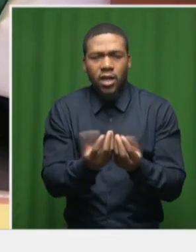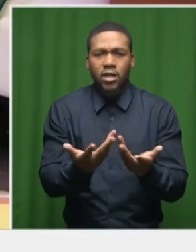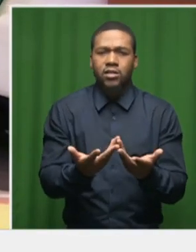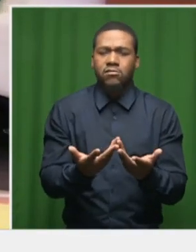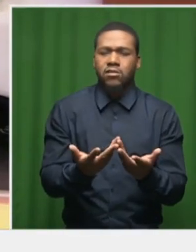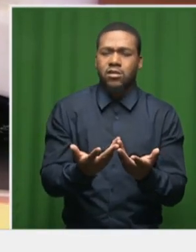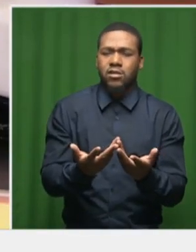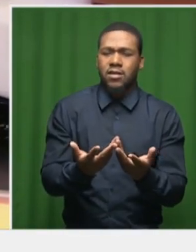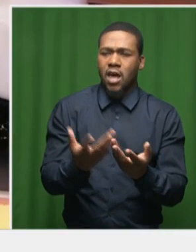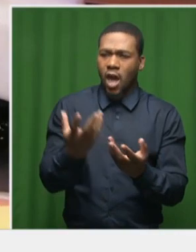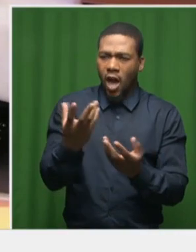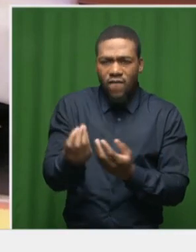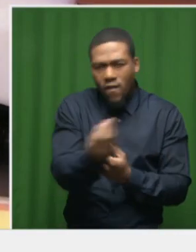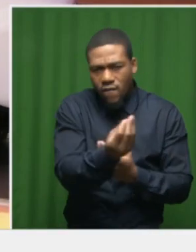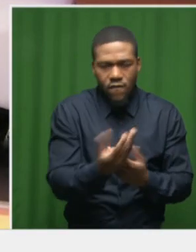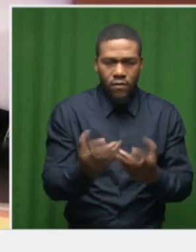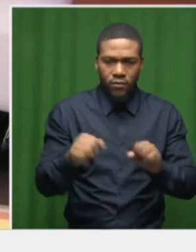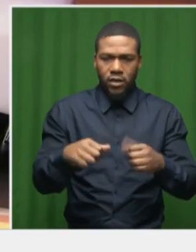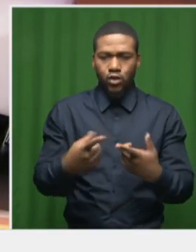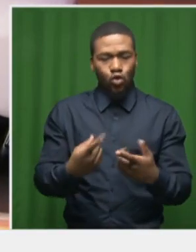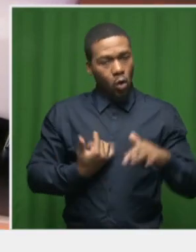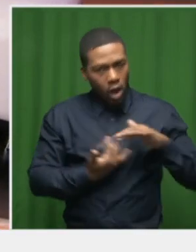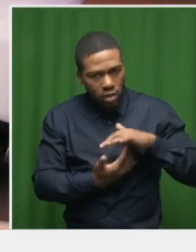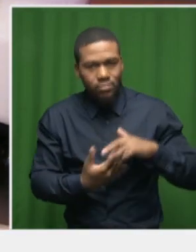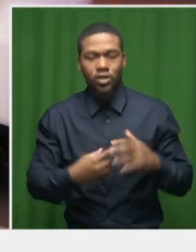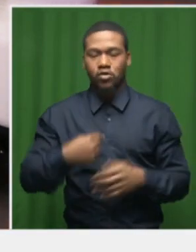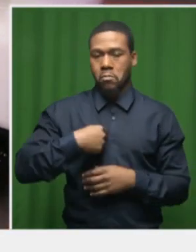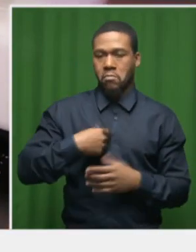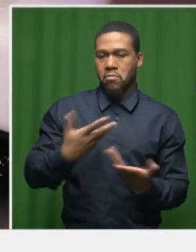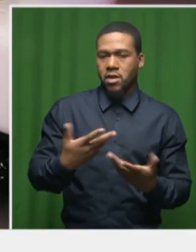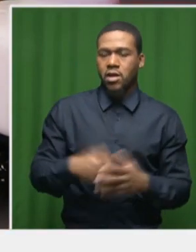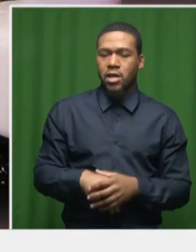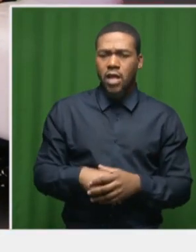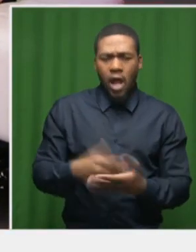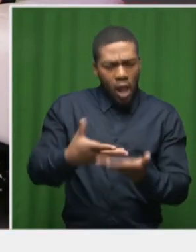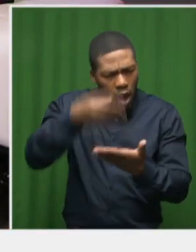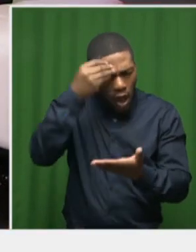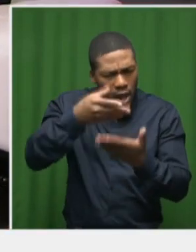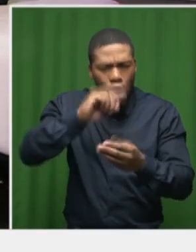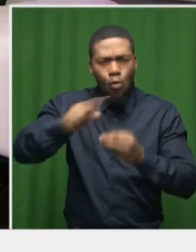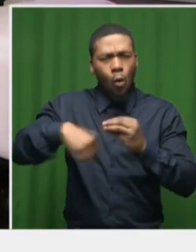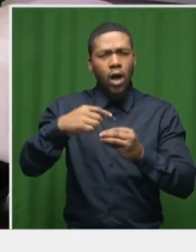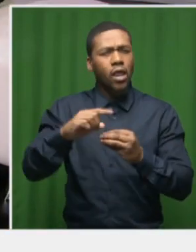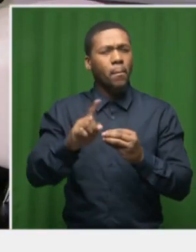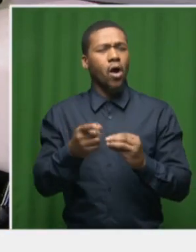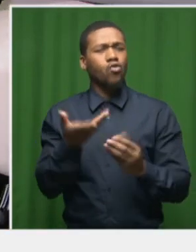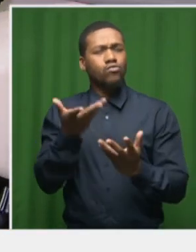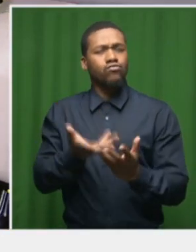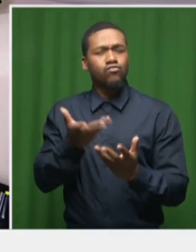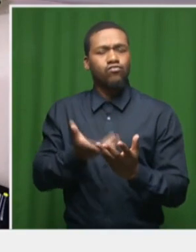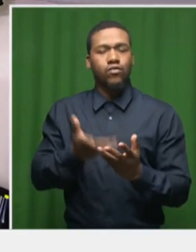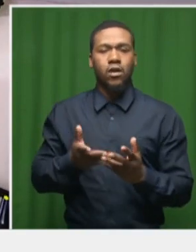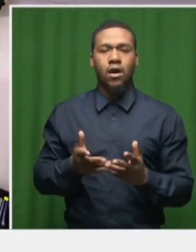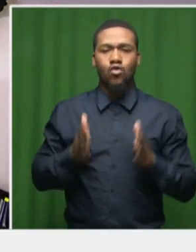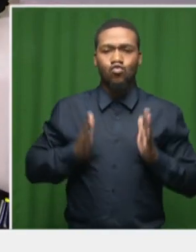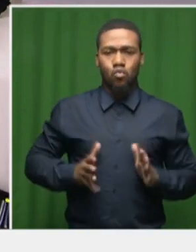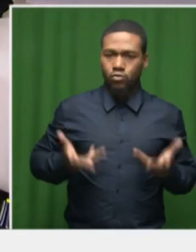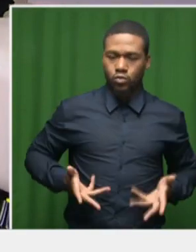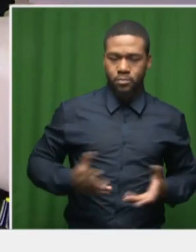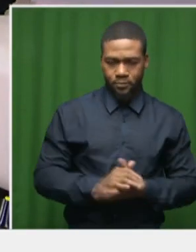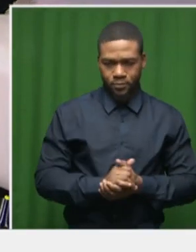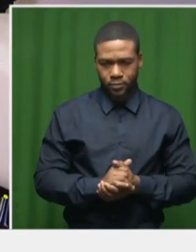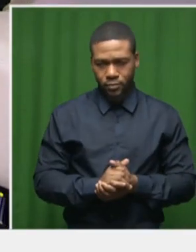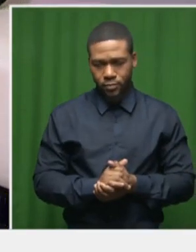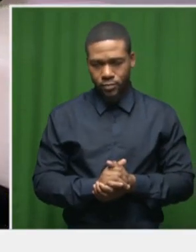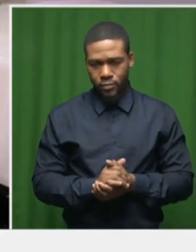this body of work is just my exploration with the nature repetition and what it can teach us about being human beings. Sara, speak to us about the nature